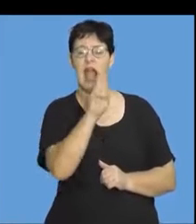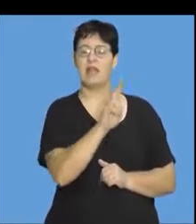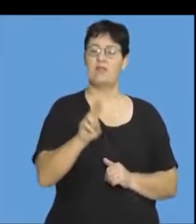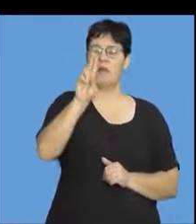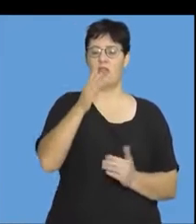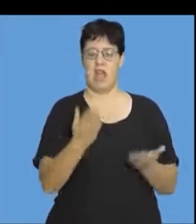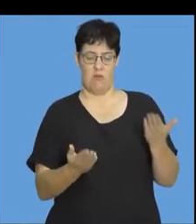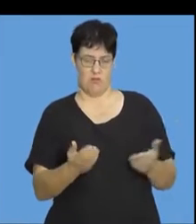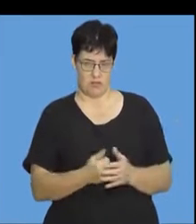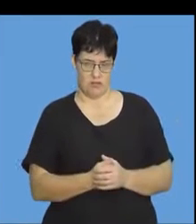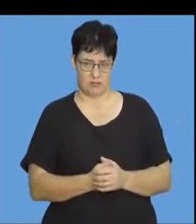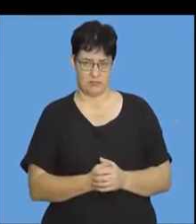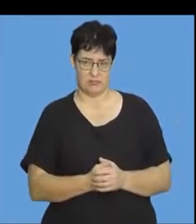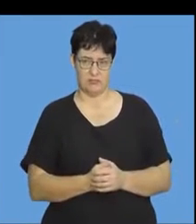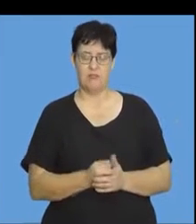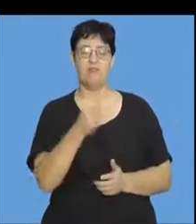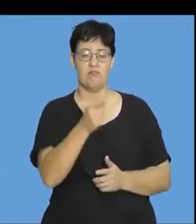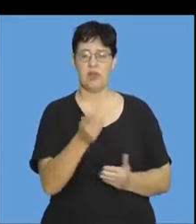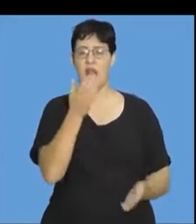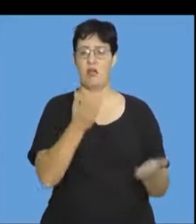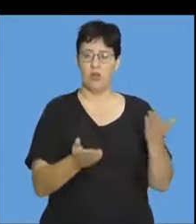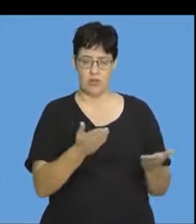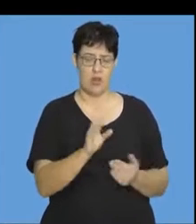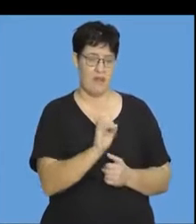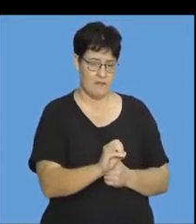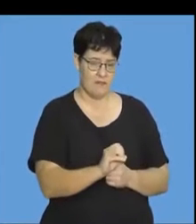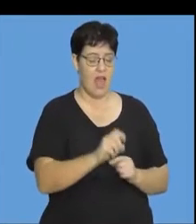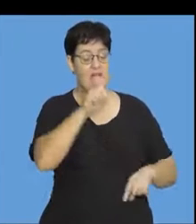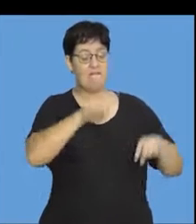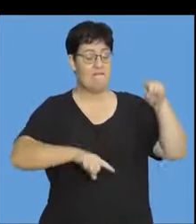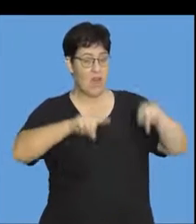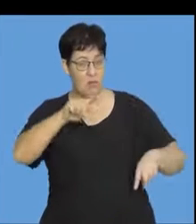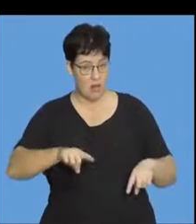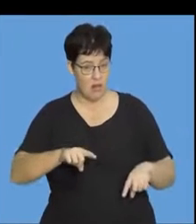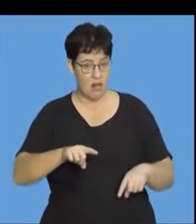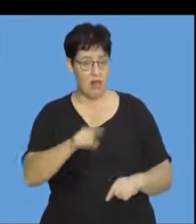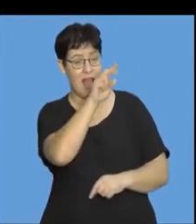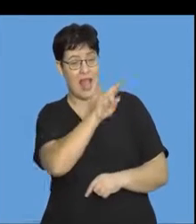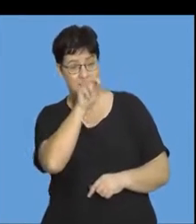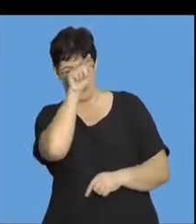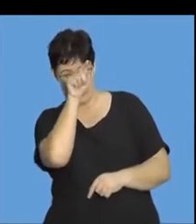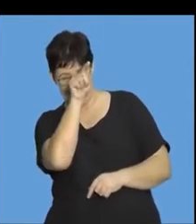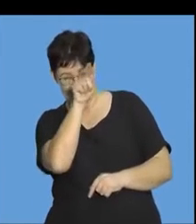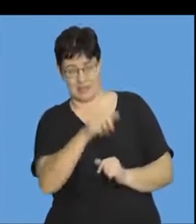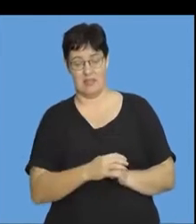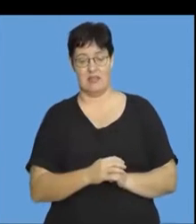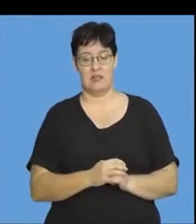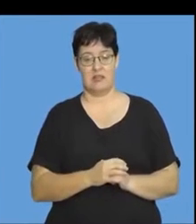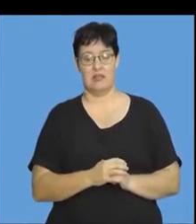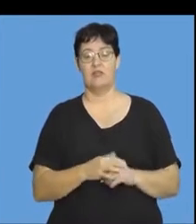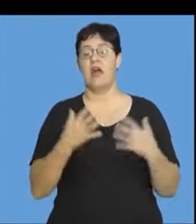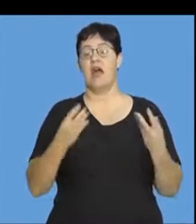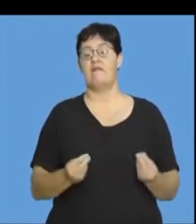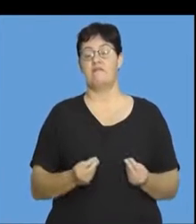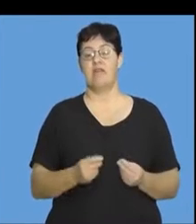exponential equation, this will be an equation in which the variable is the exponent, right? So if I have